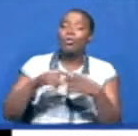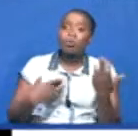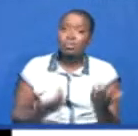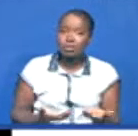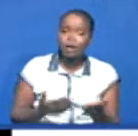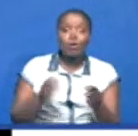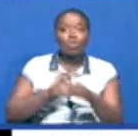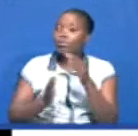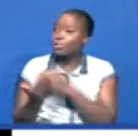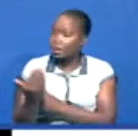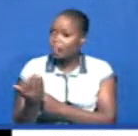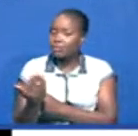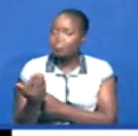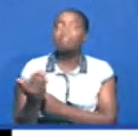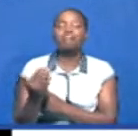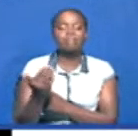morning.